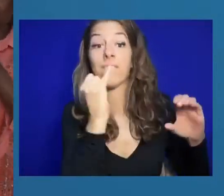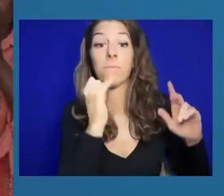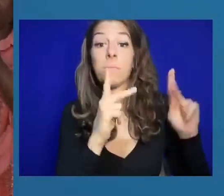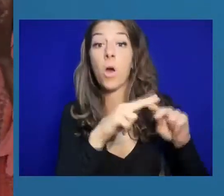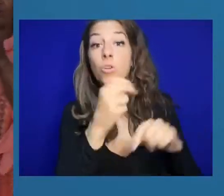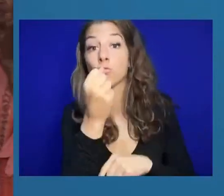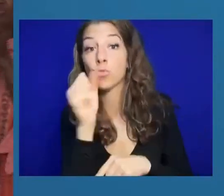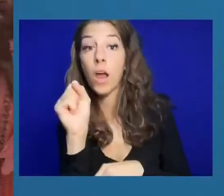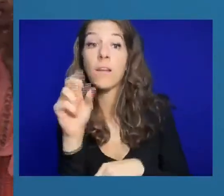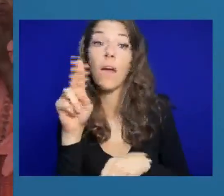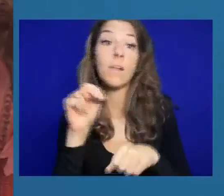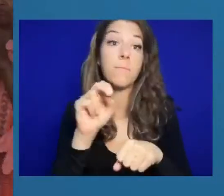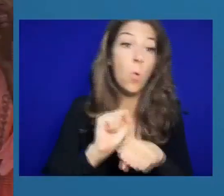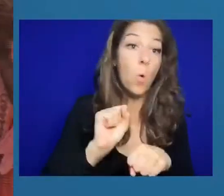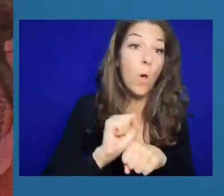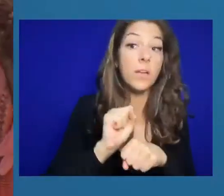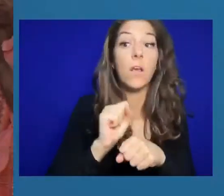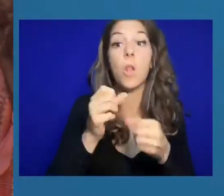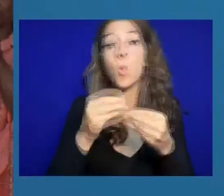unemployed, lose their jobs,